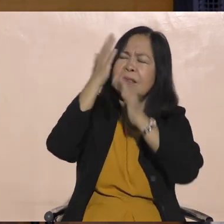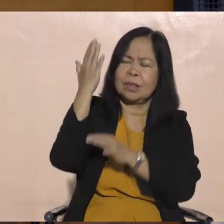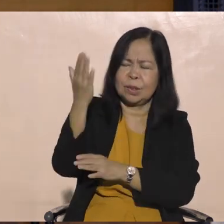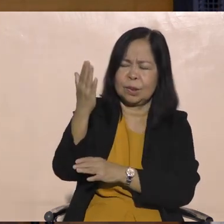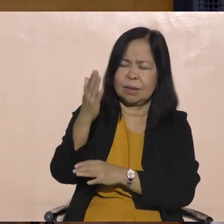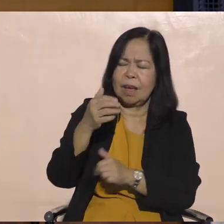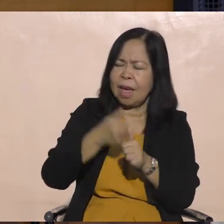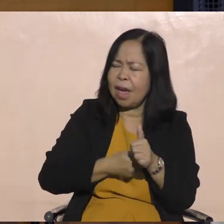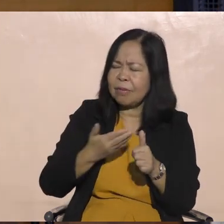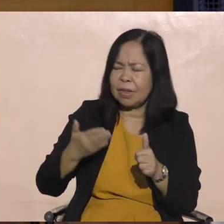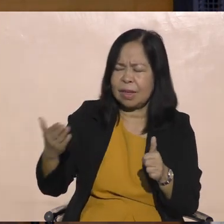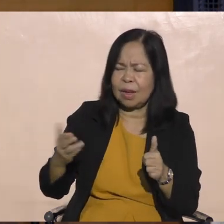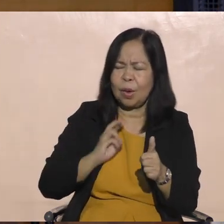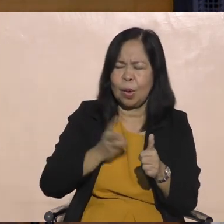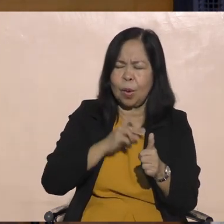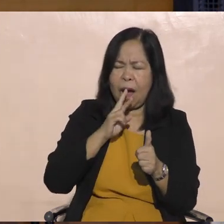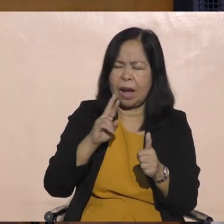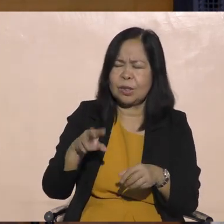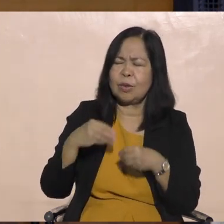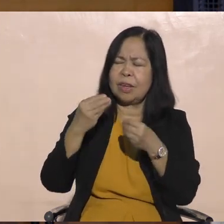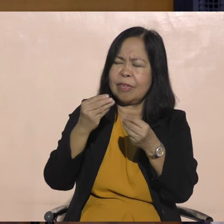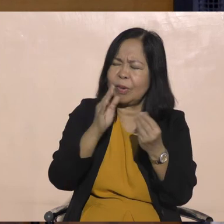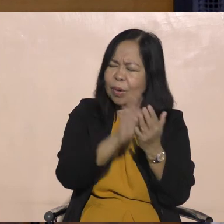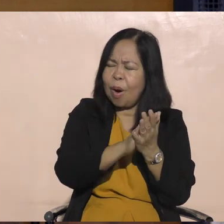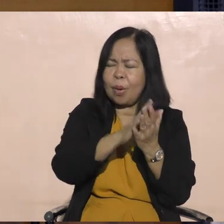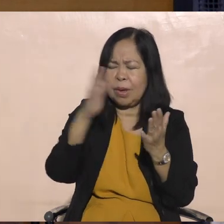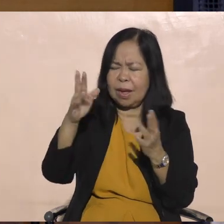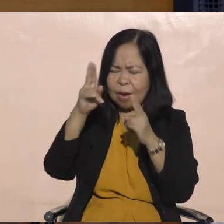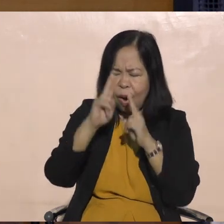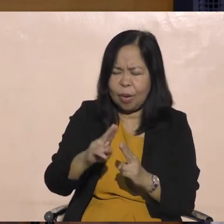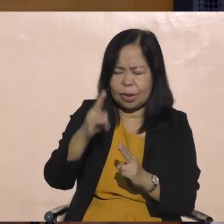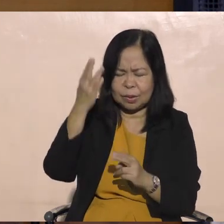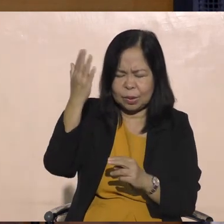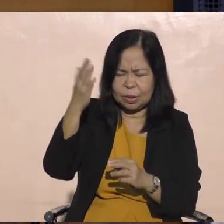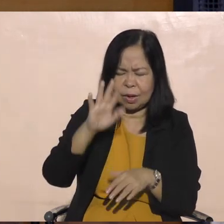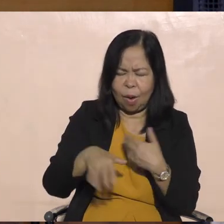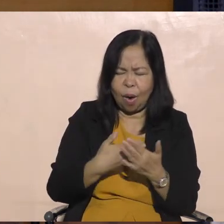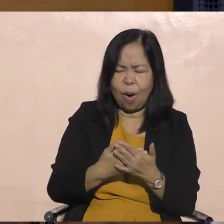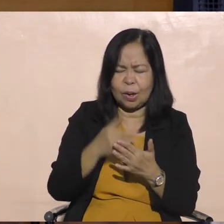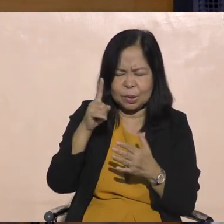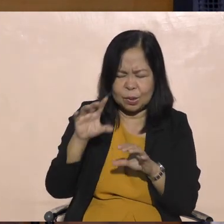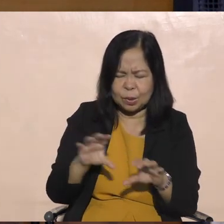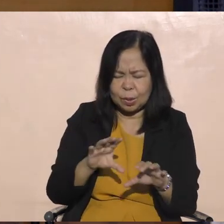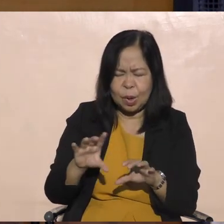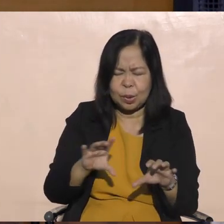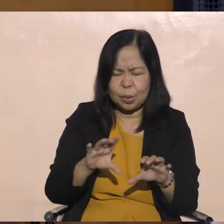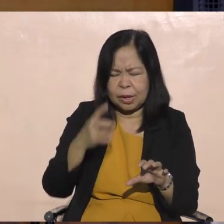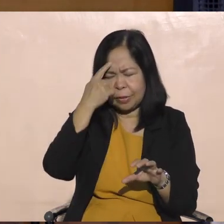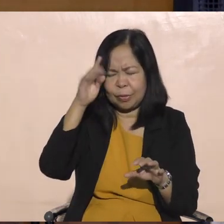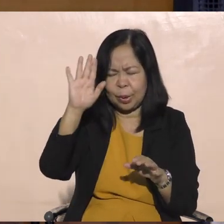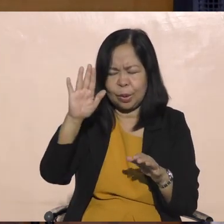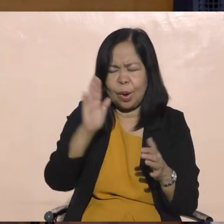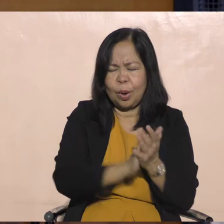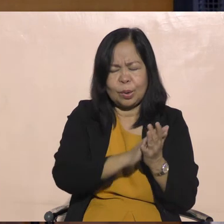you. In everything, Lord God, we are to give glory and honor to you, Lord God. Because in all you do, hallelujah, you do it